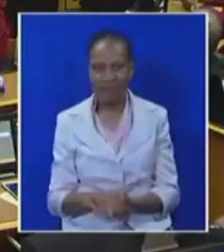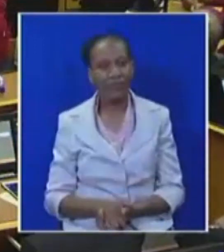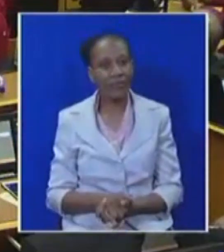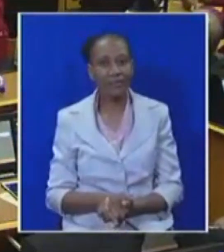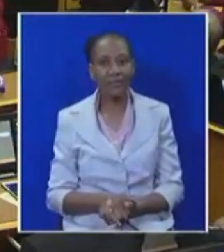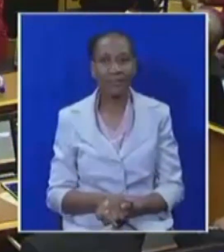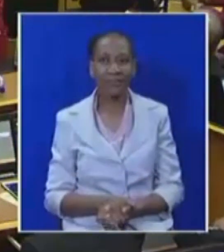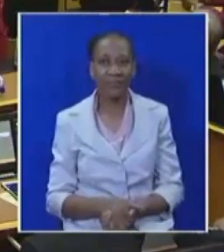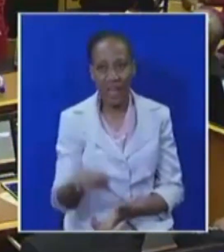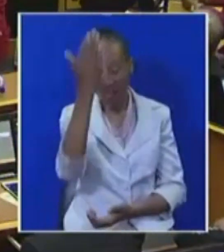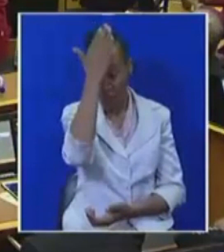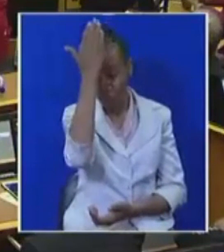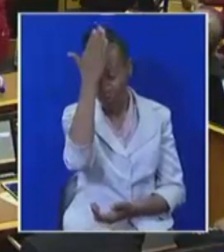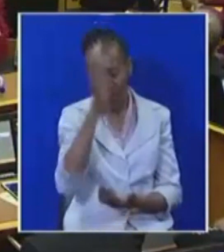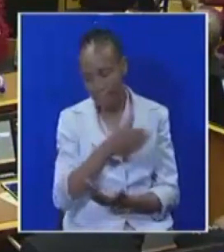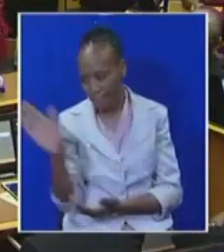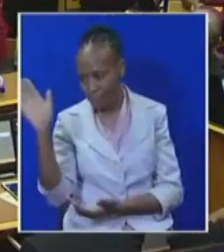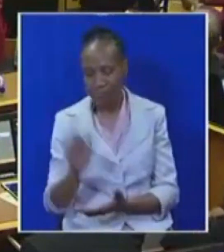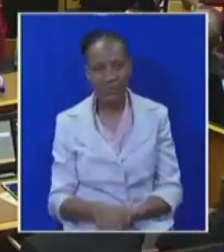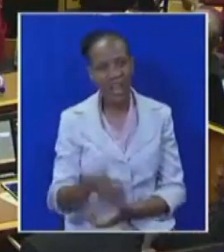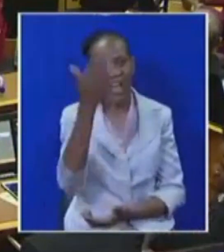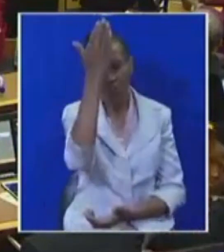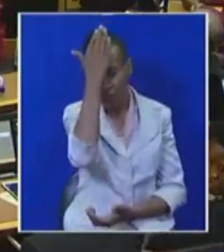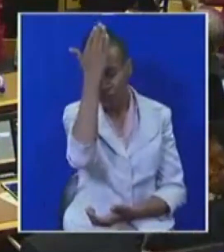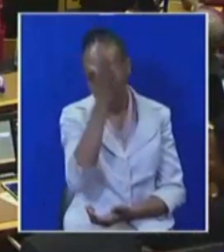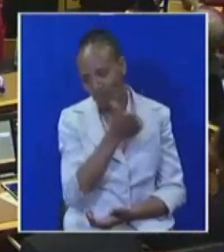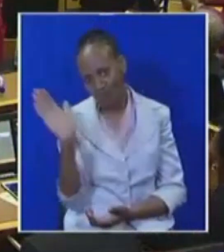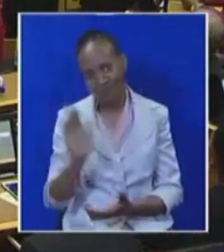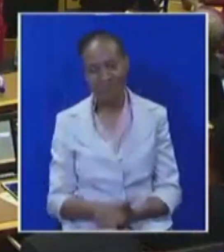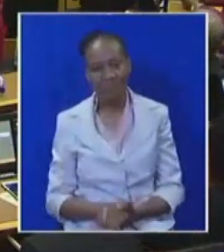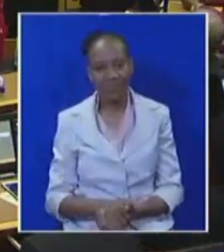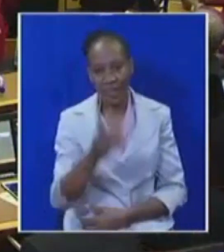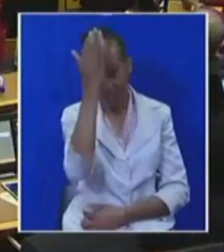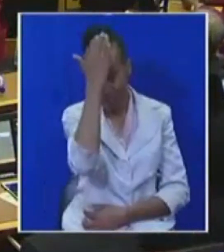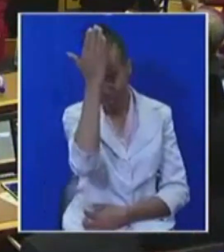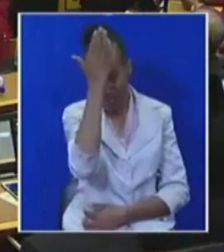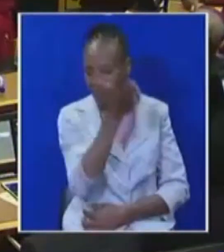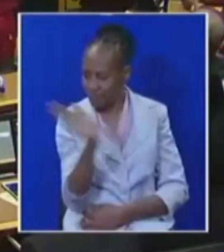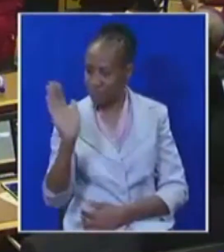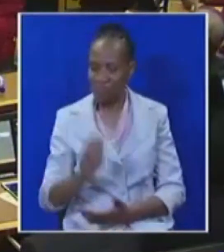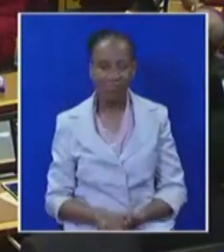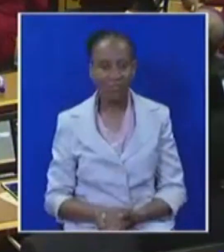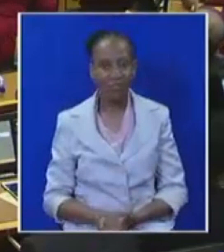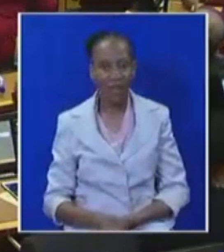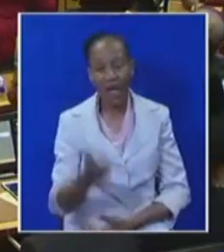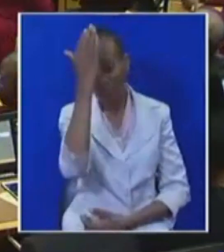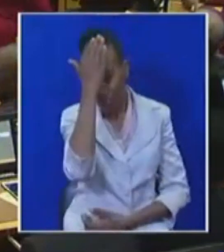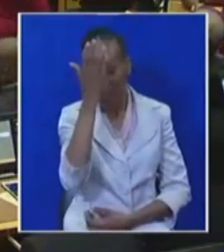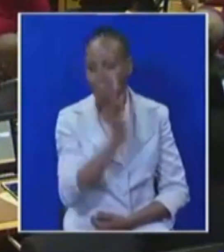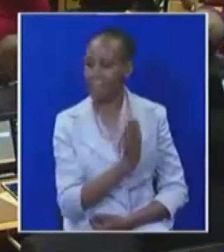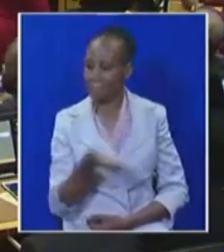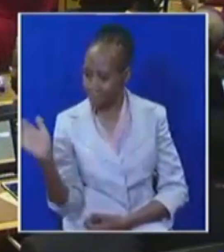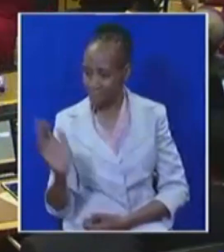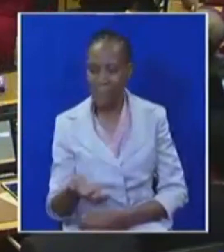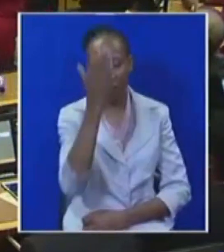must fall. Zupta must fall. Zupta must fall. Zupta must fall. Zupta must fall. Zupta